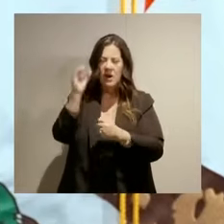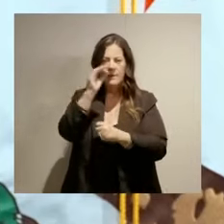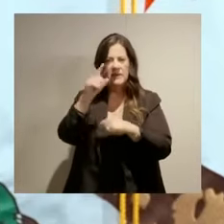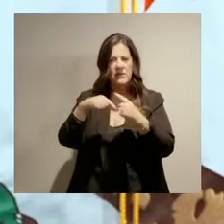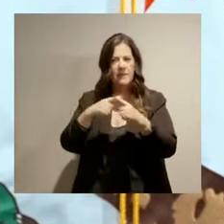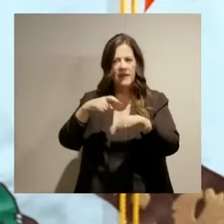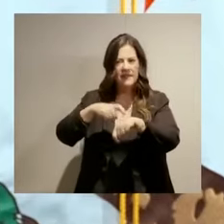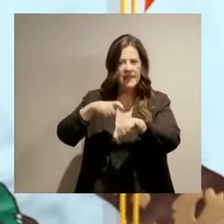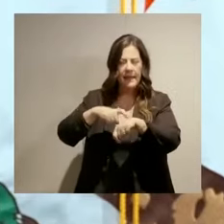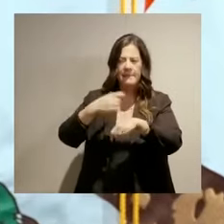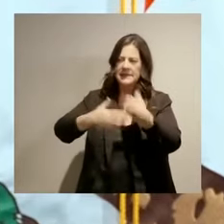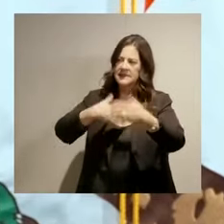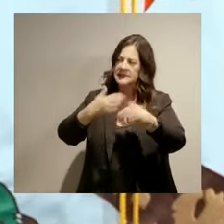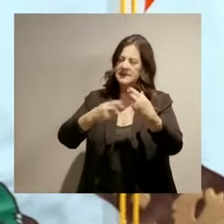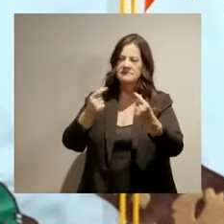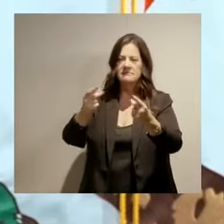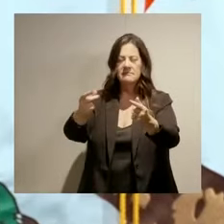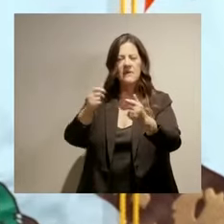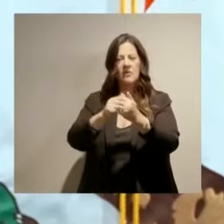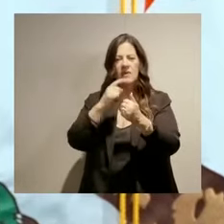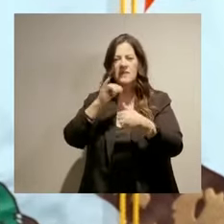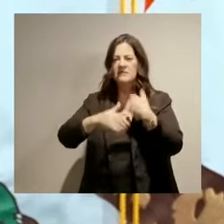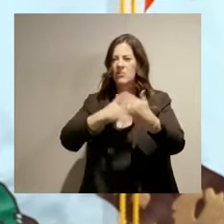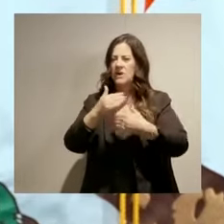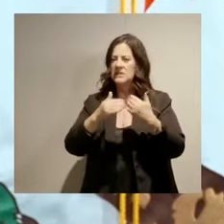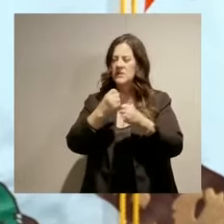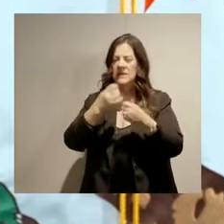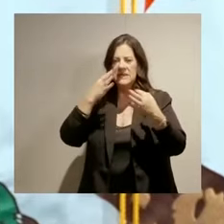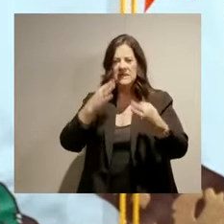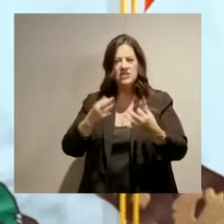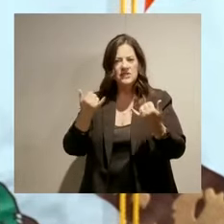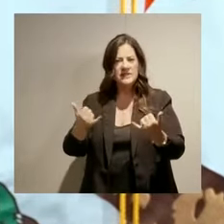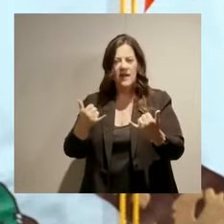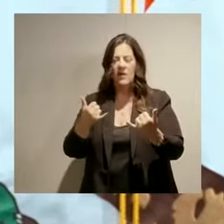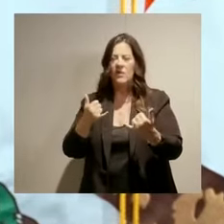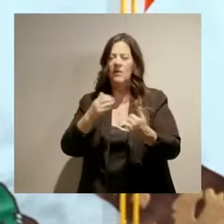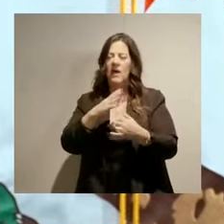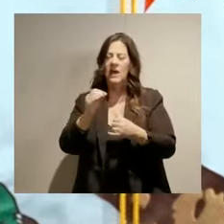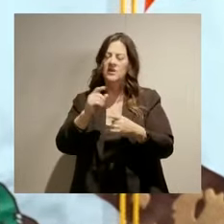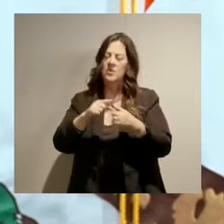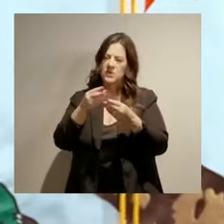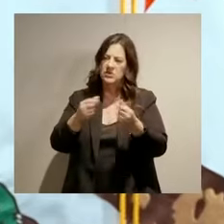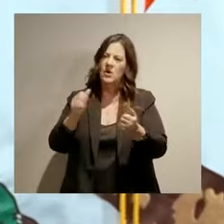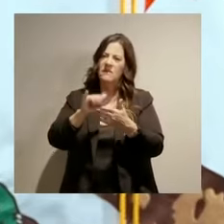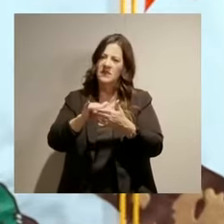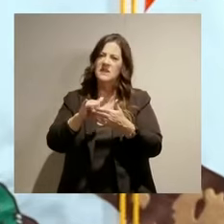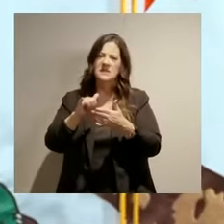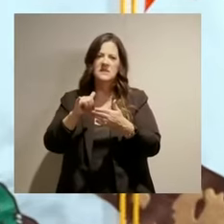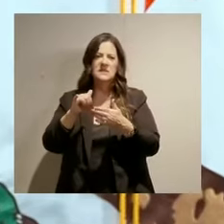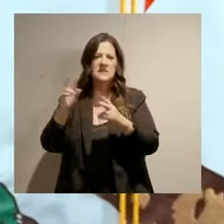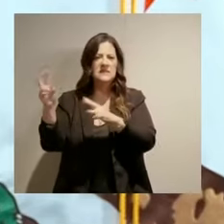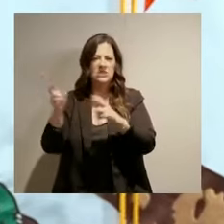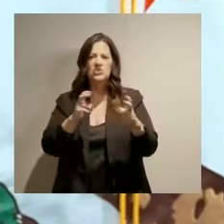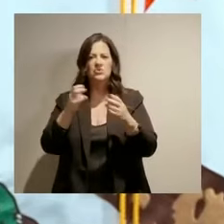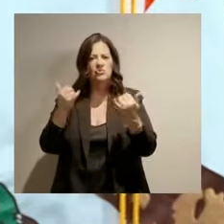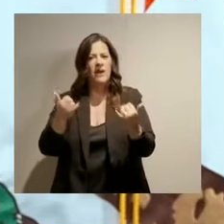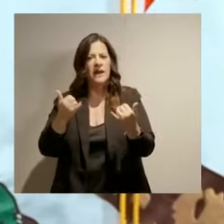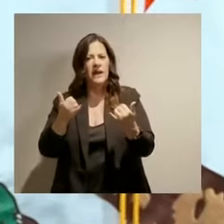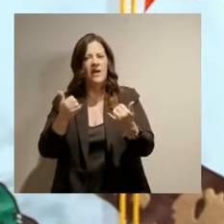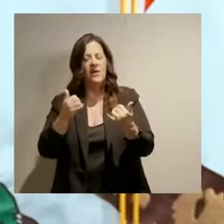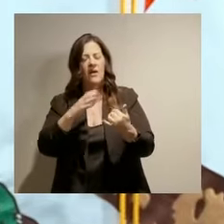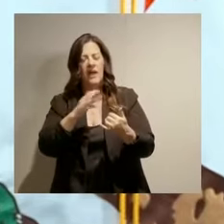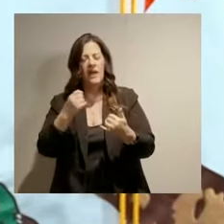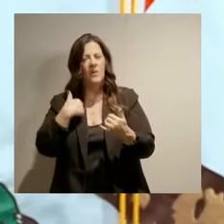to this process, I mean, time to decision-making on resolving these open-ended questions around reinsurance,